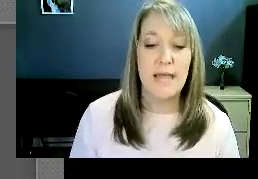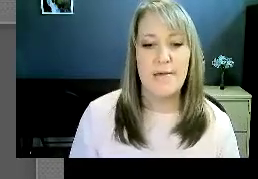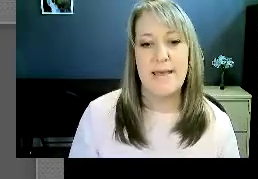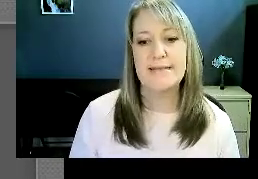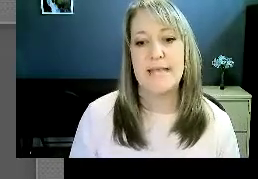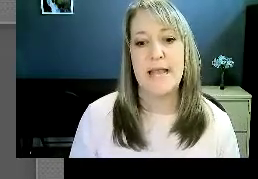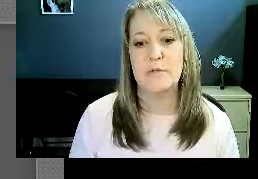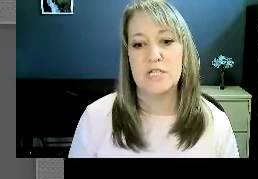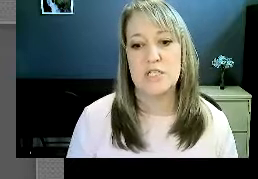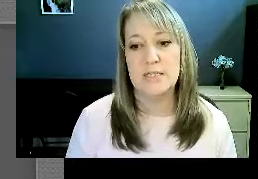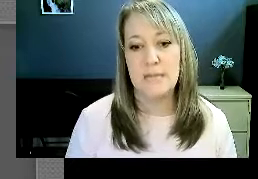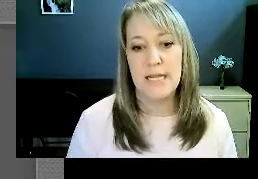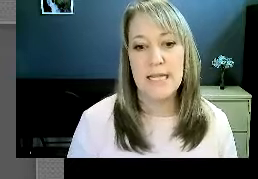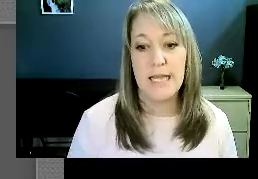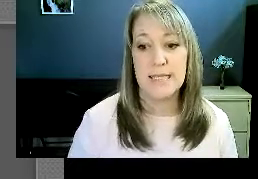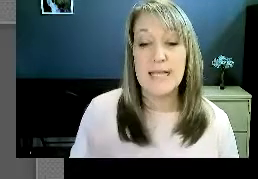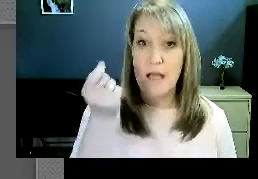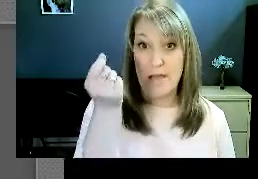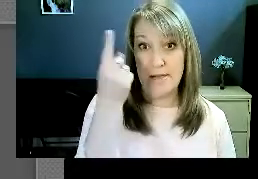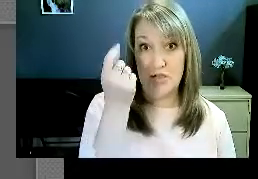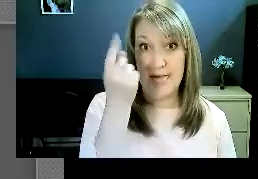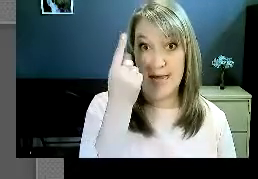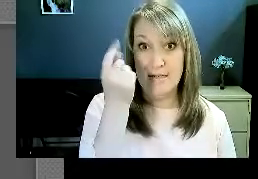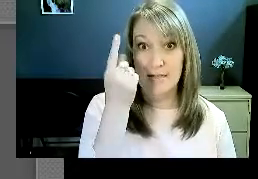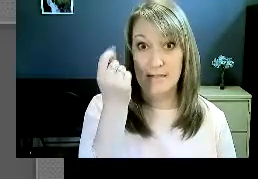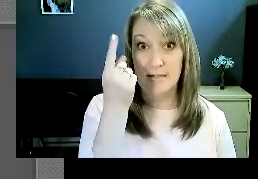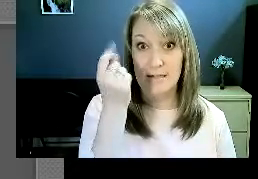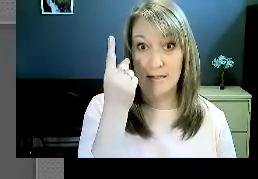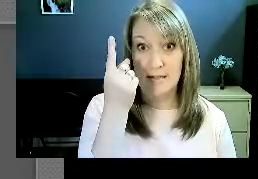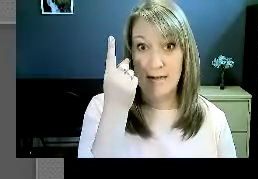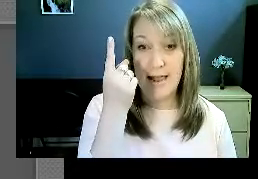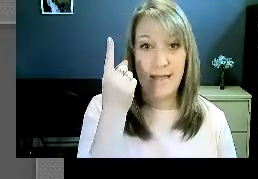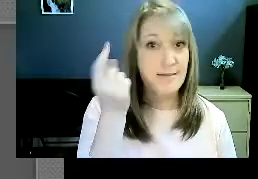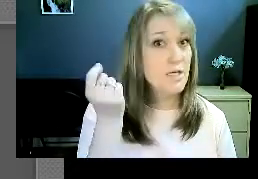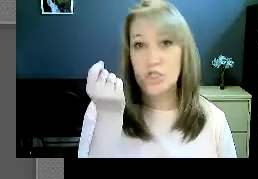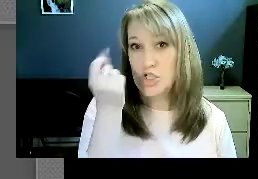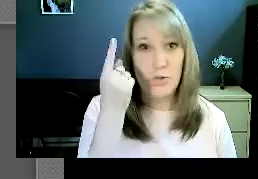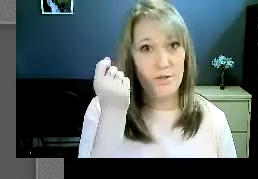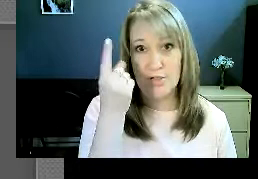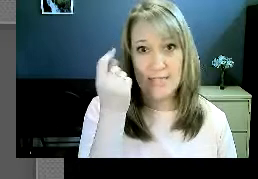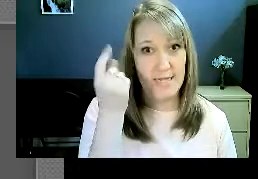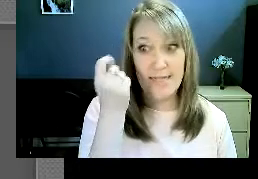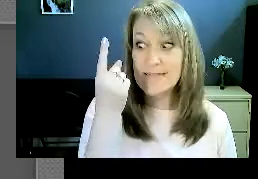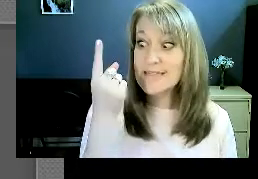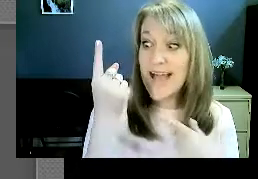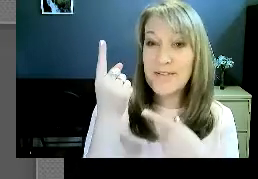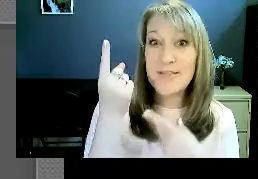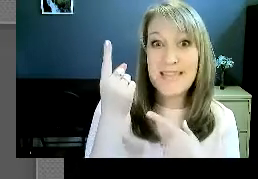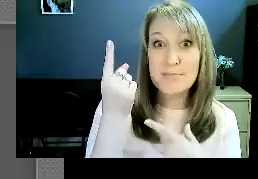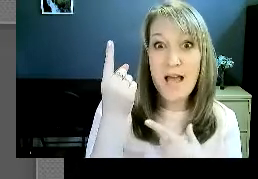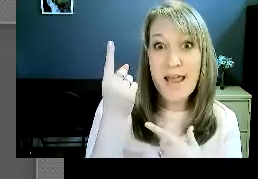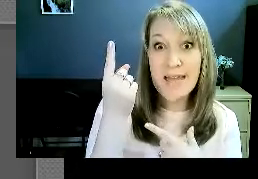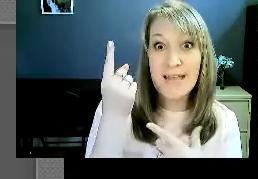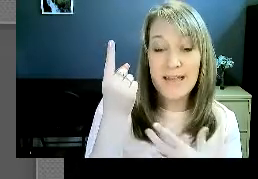of NMS and how it changes the meaning is understand and don't understand. It's exactly